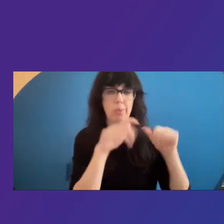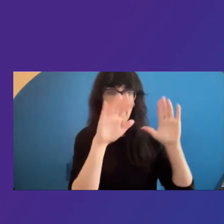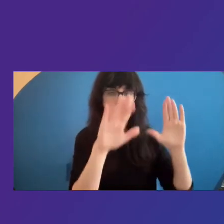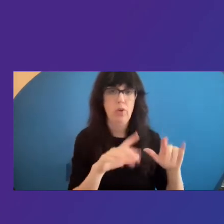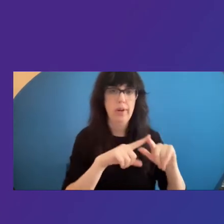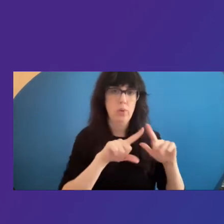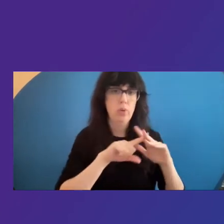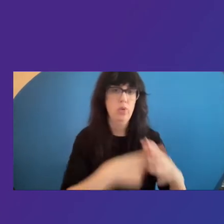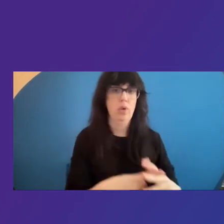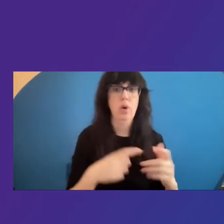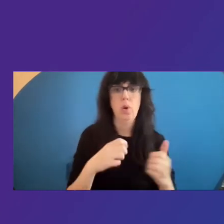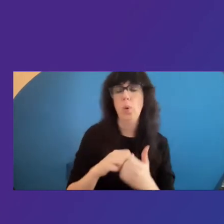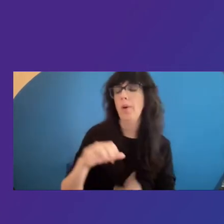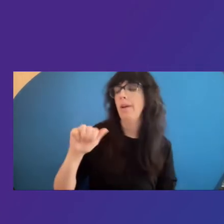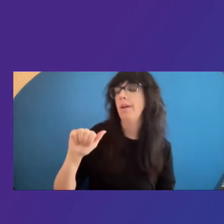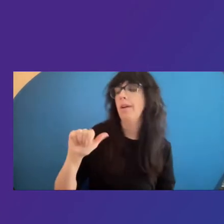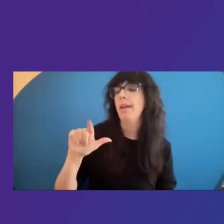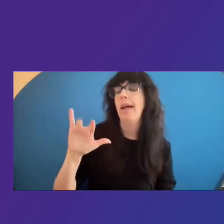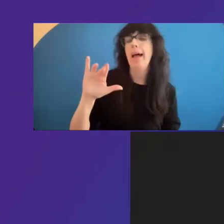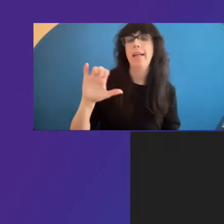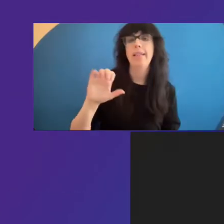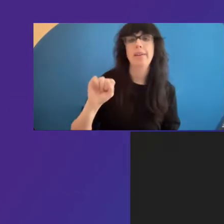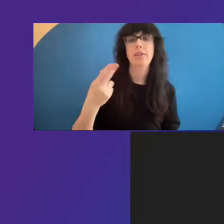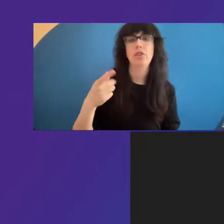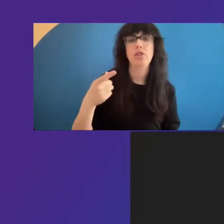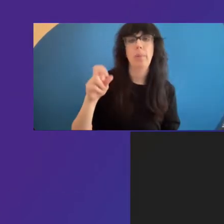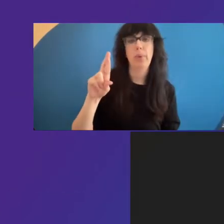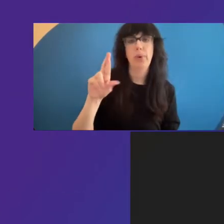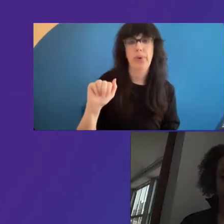could start with Alice Sheppard.